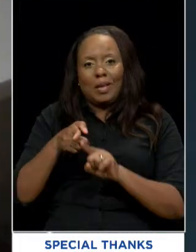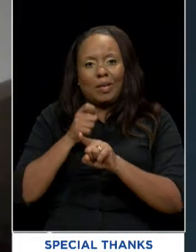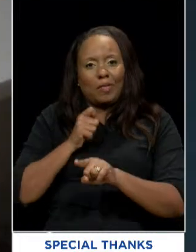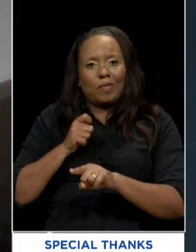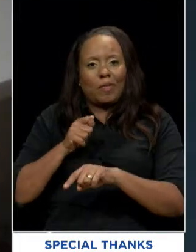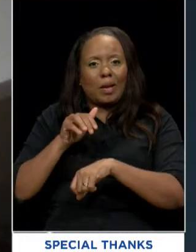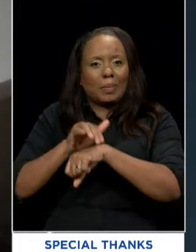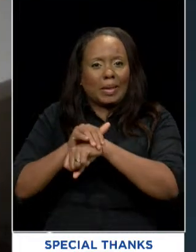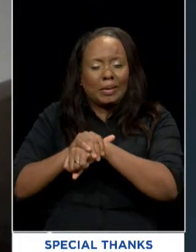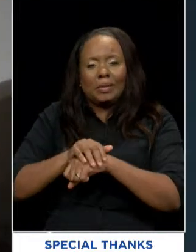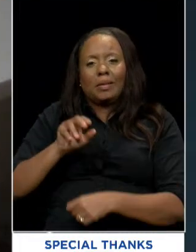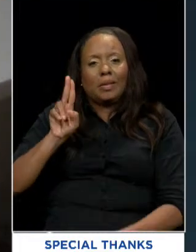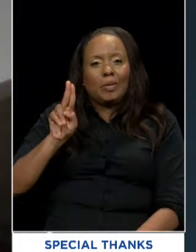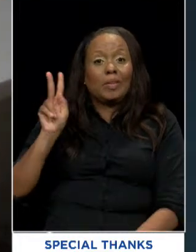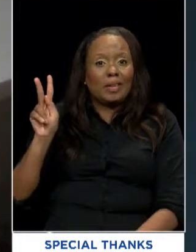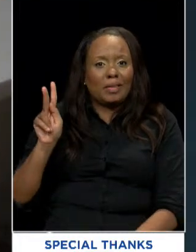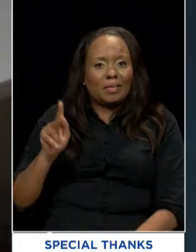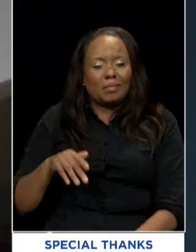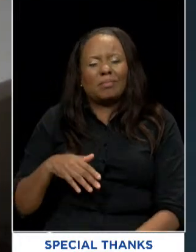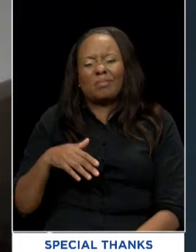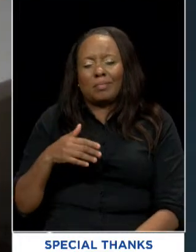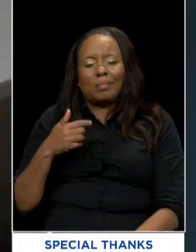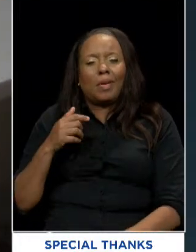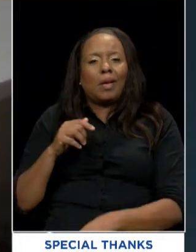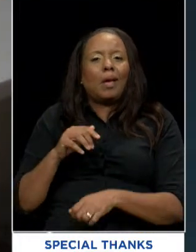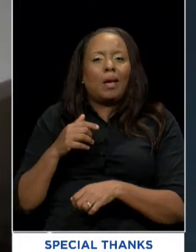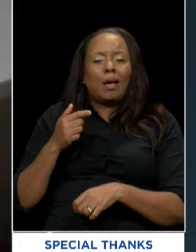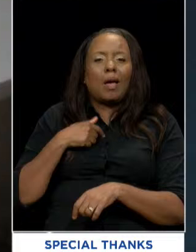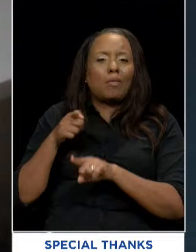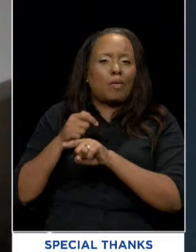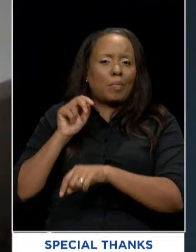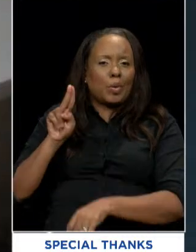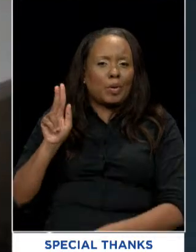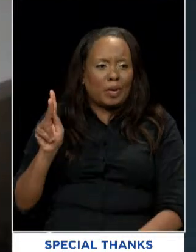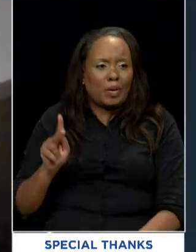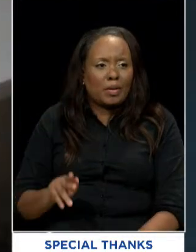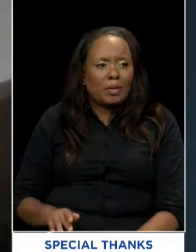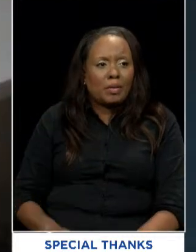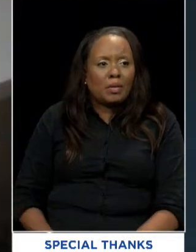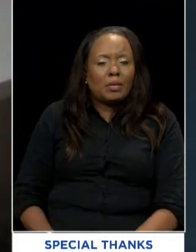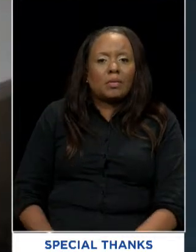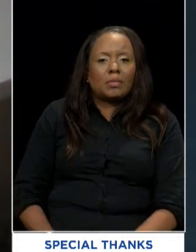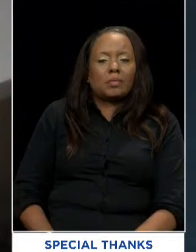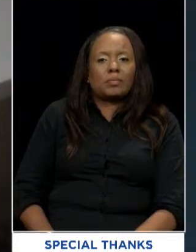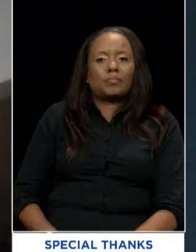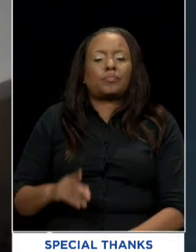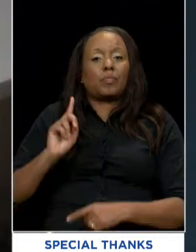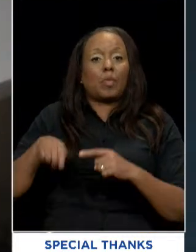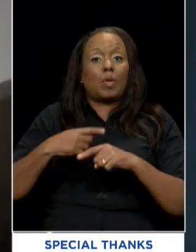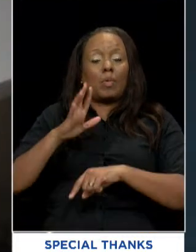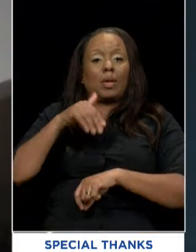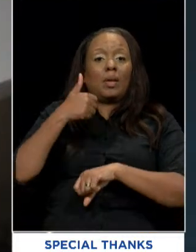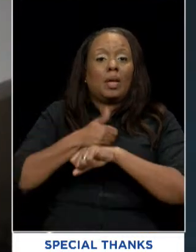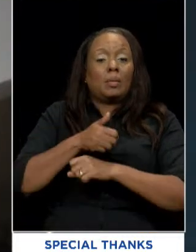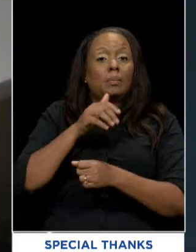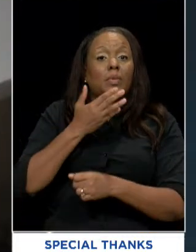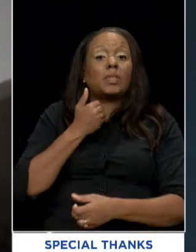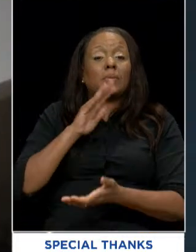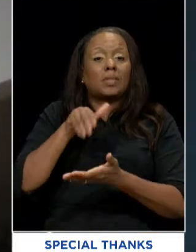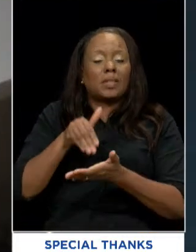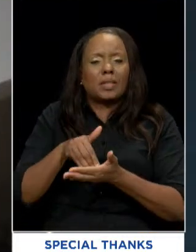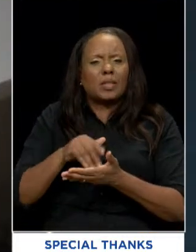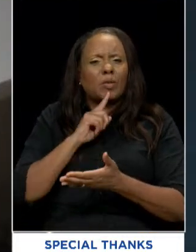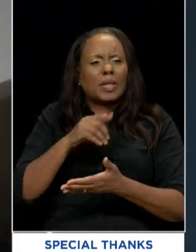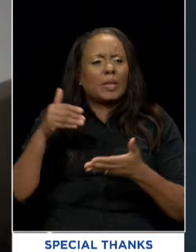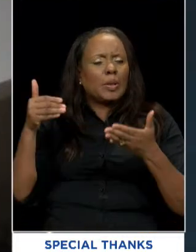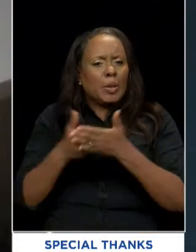worked. So this centre was something quite new to the Caribbean, not just to Barbados, as